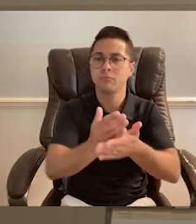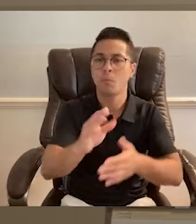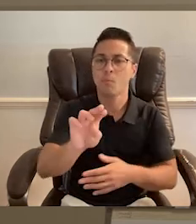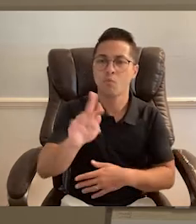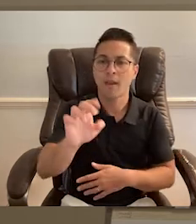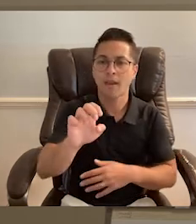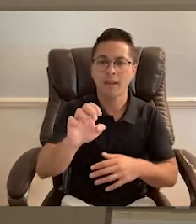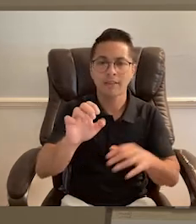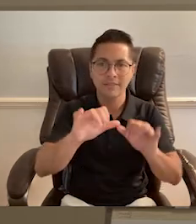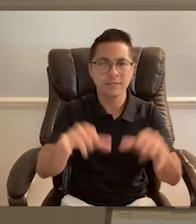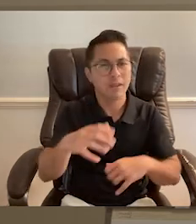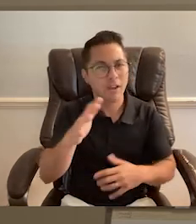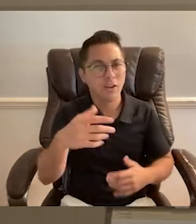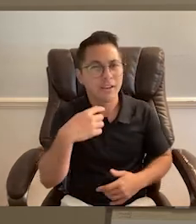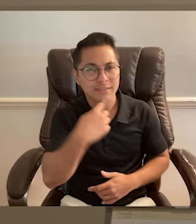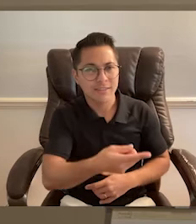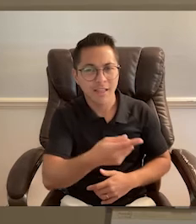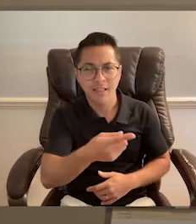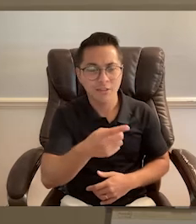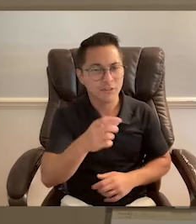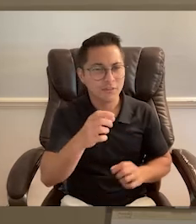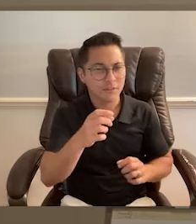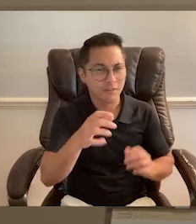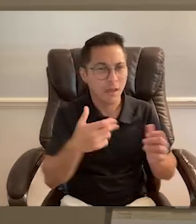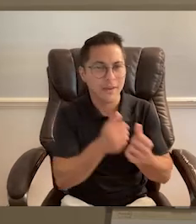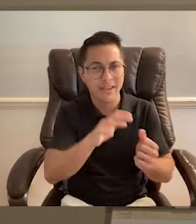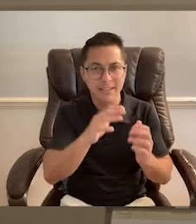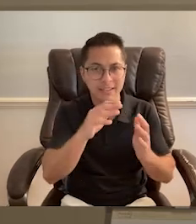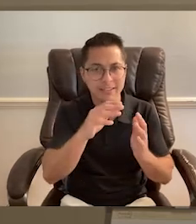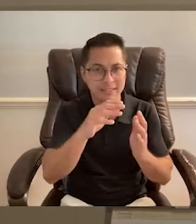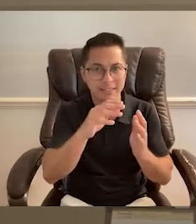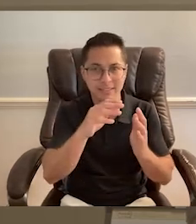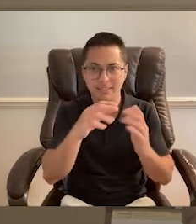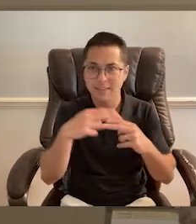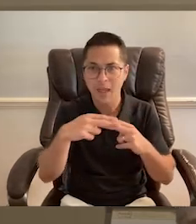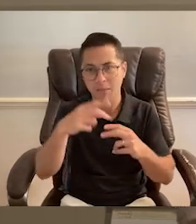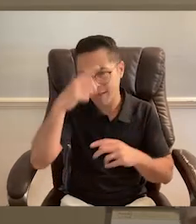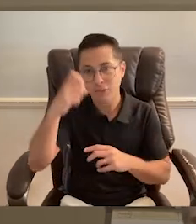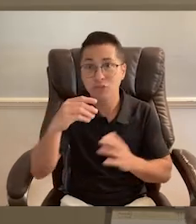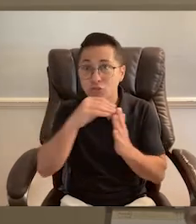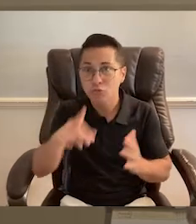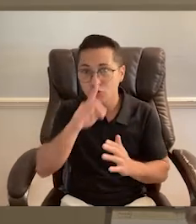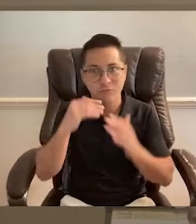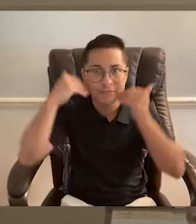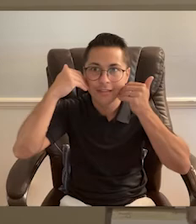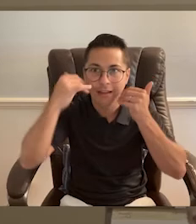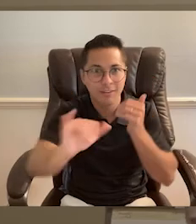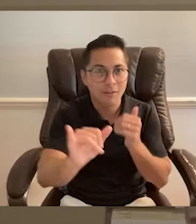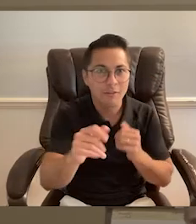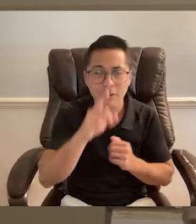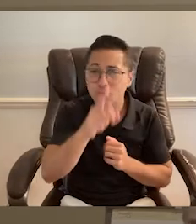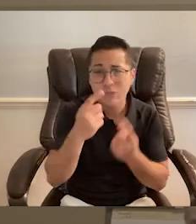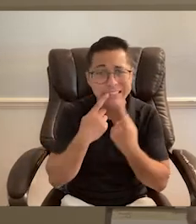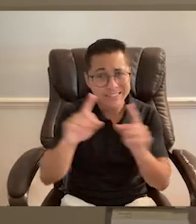least, we can kind of take a shot at it and work on something. And it's really, what we see is the students really love